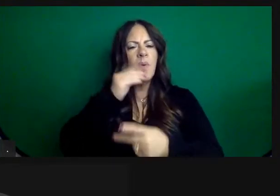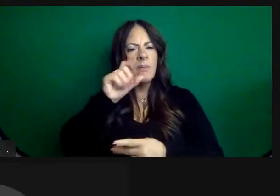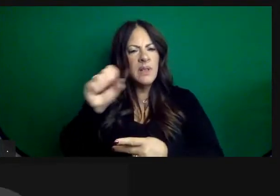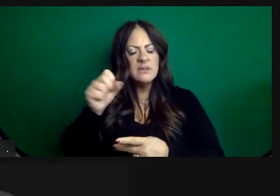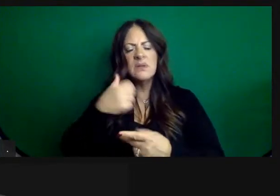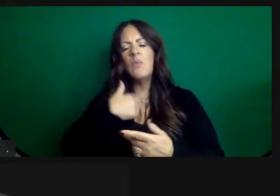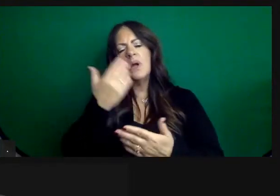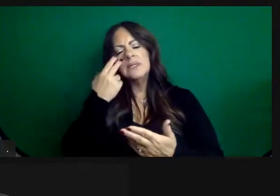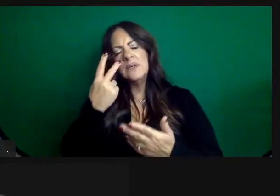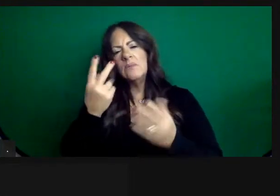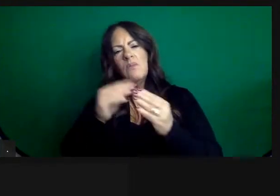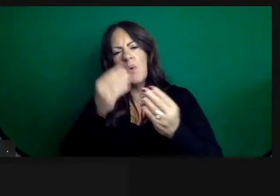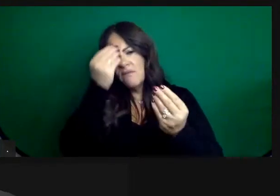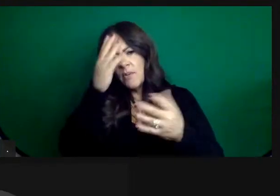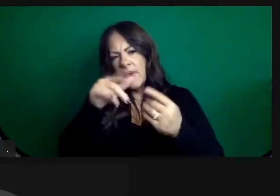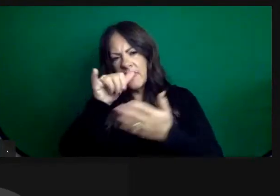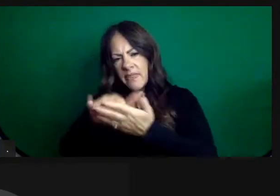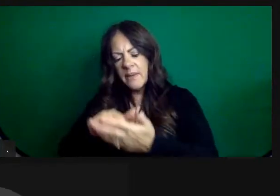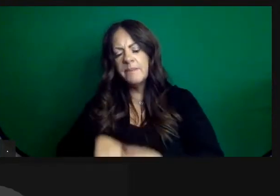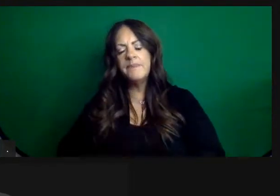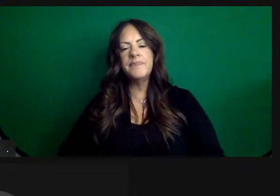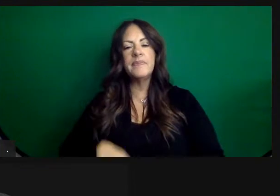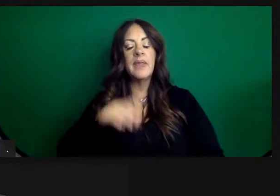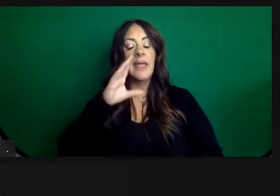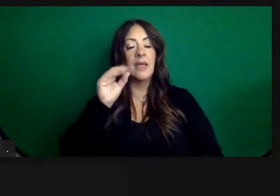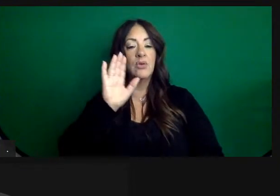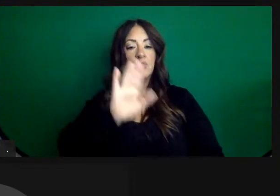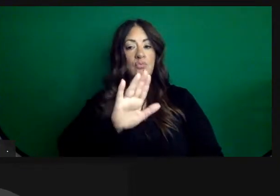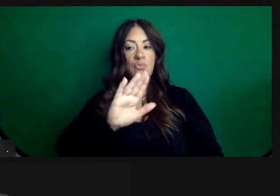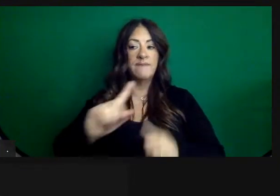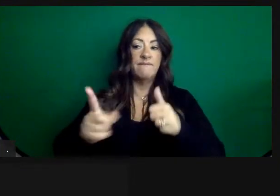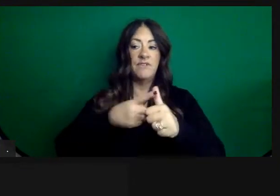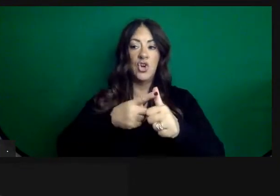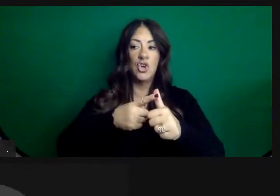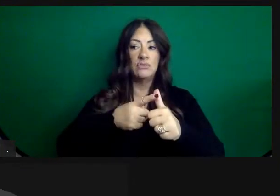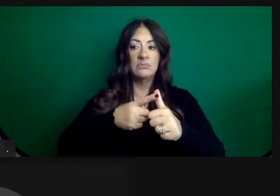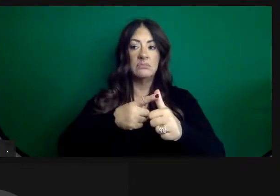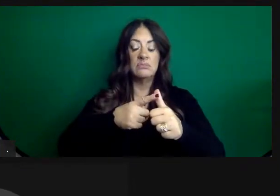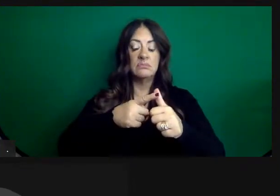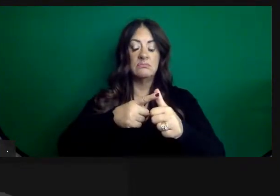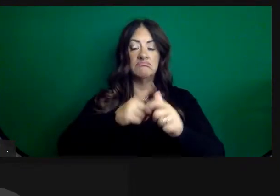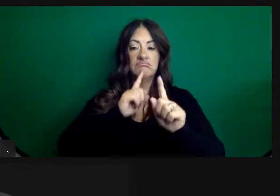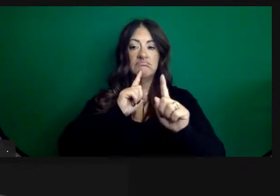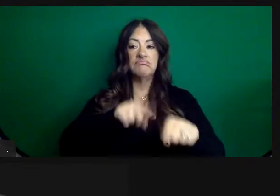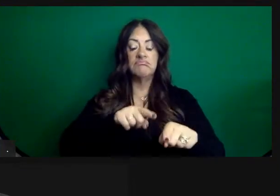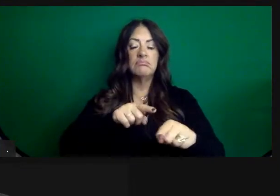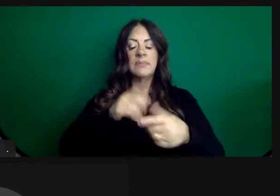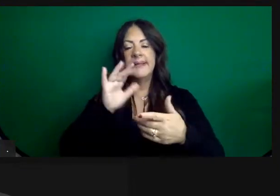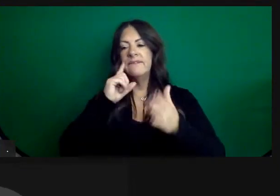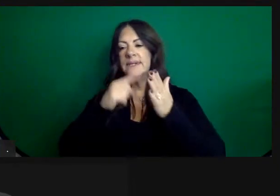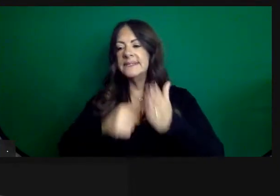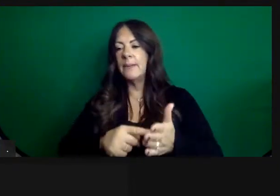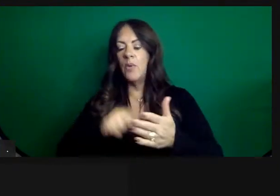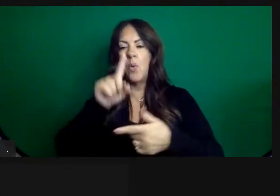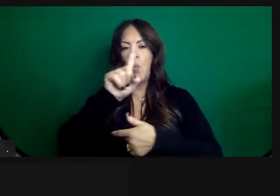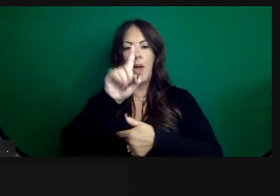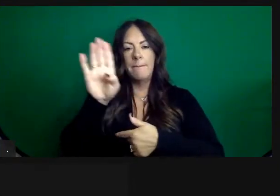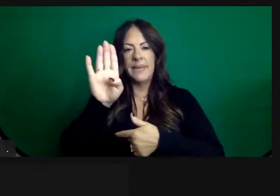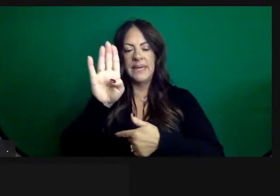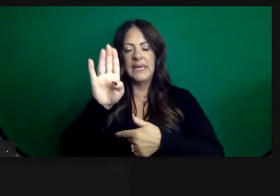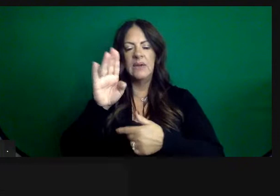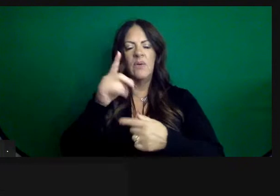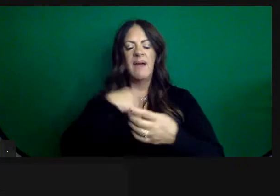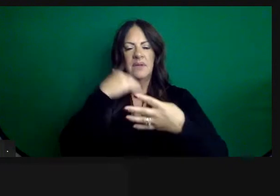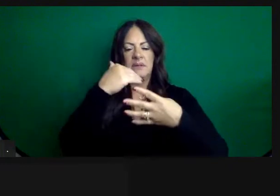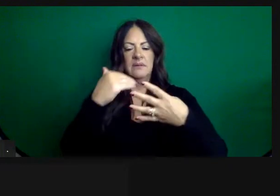issue guidance for the first tier essential workers in phase 1B, like more detailed guidance?